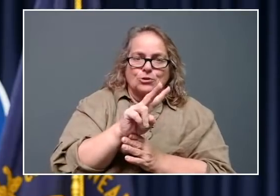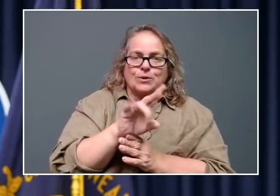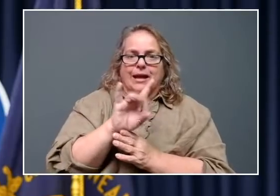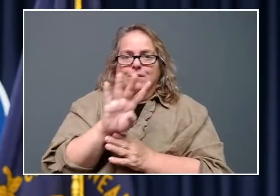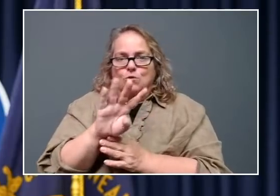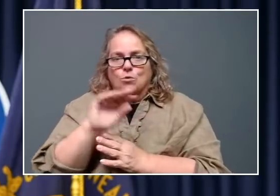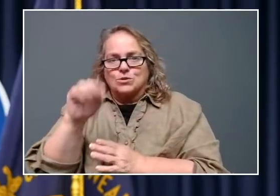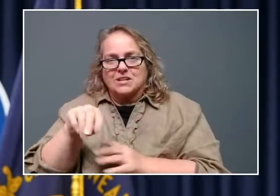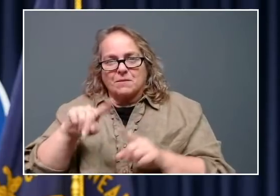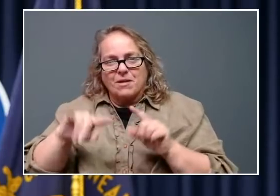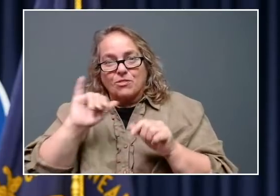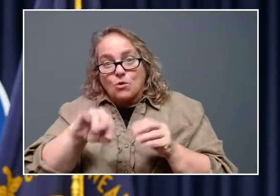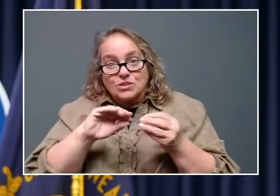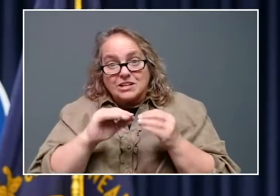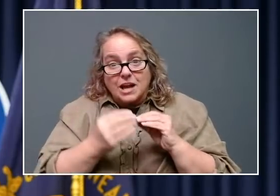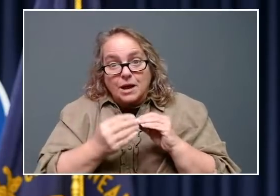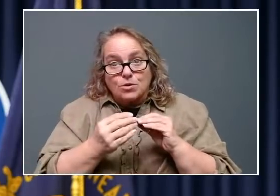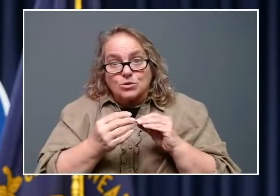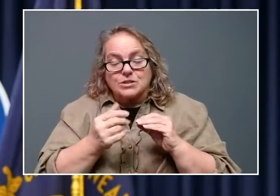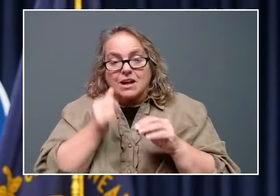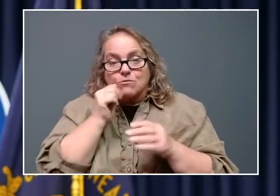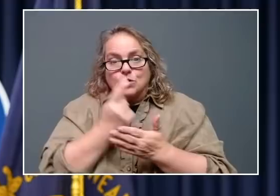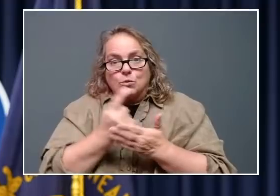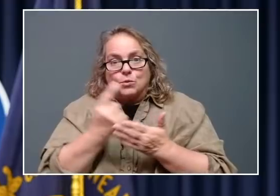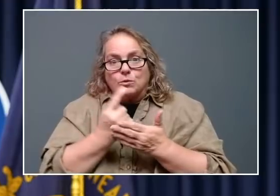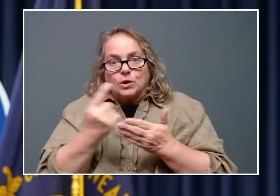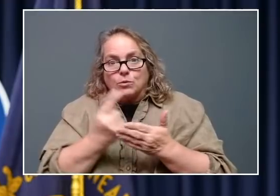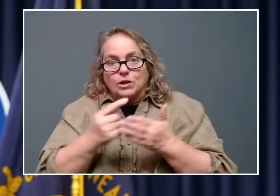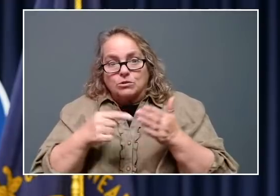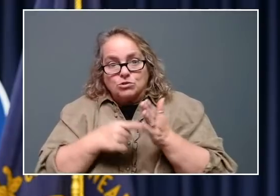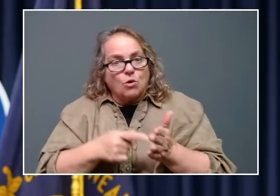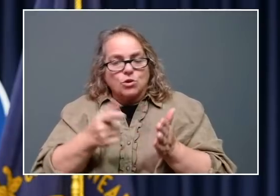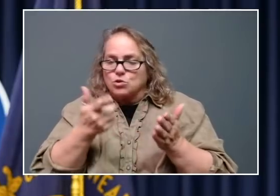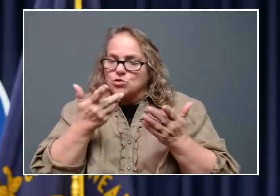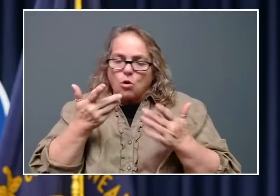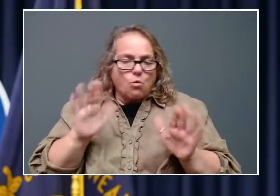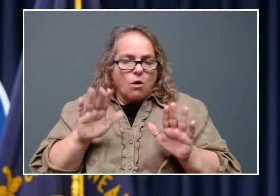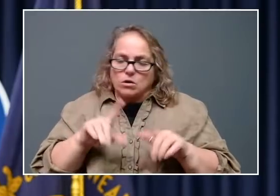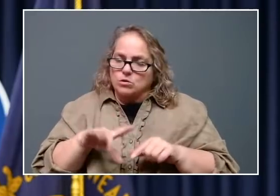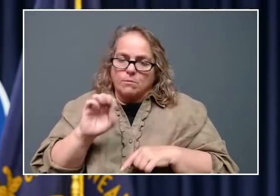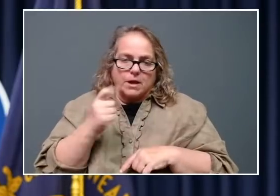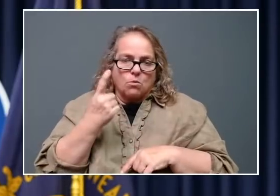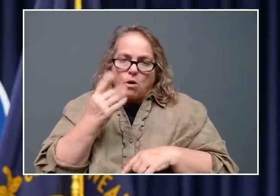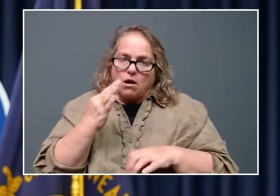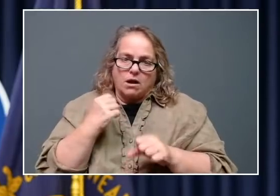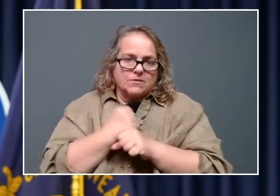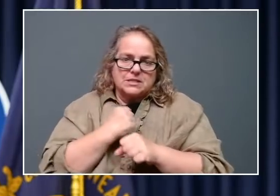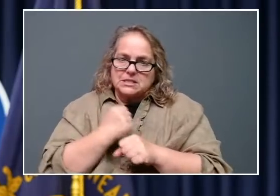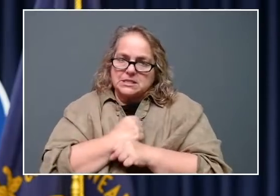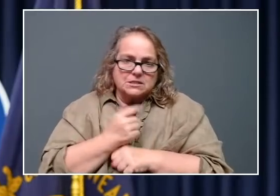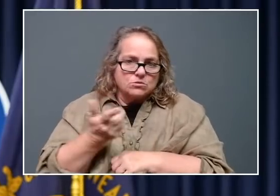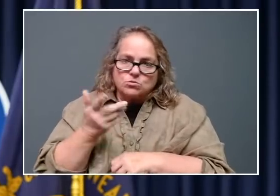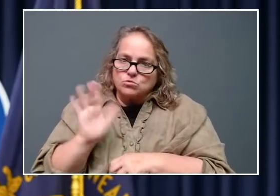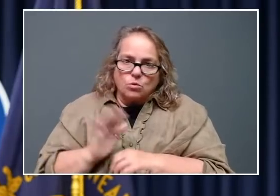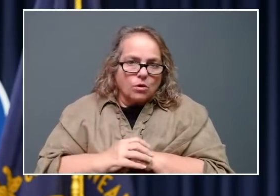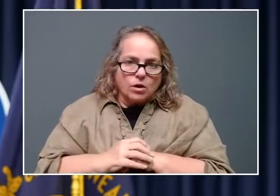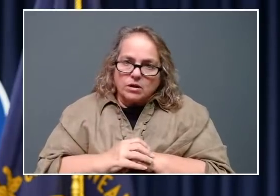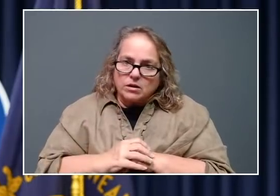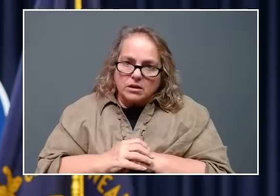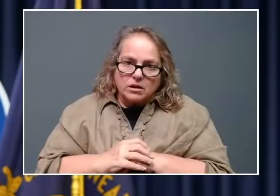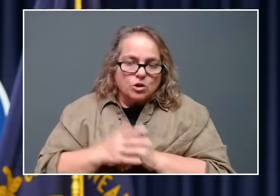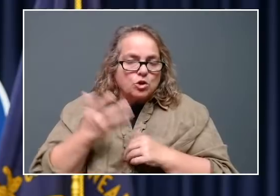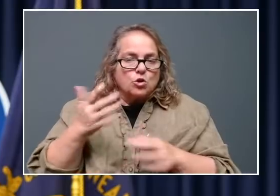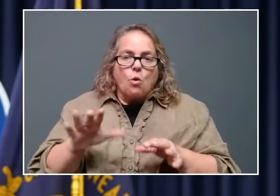numbers again tick down every week, and you don't want to be the person who put off that